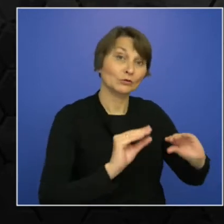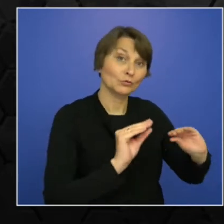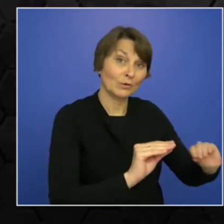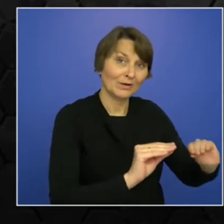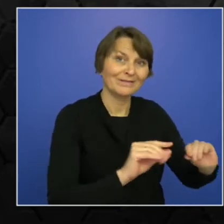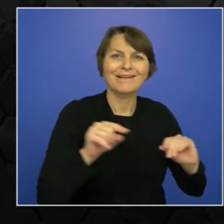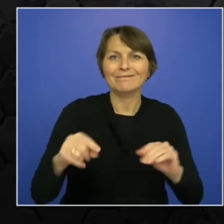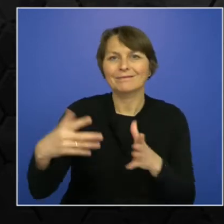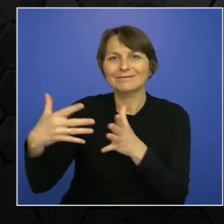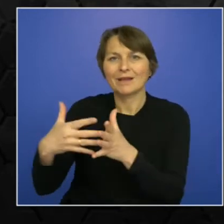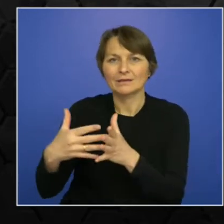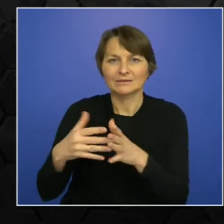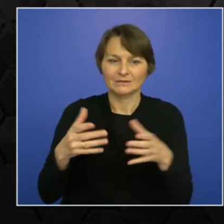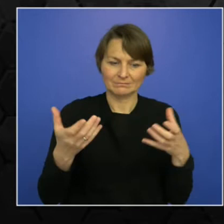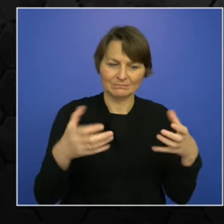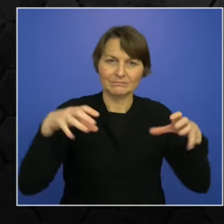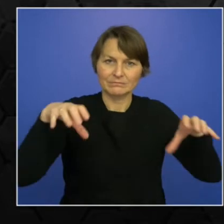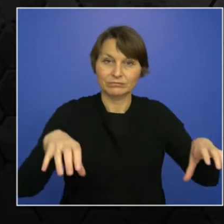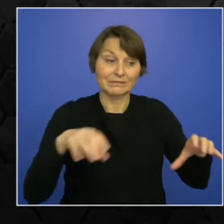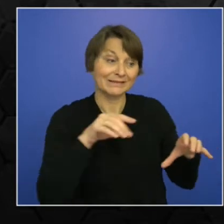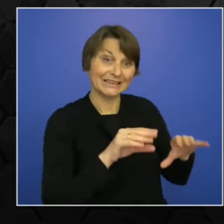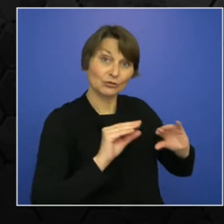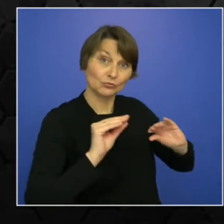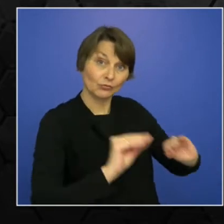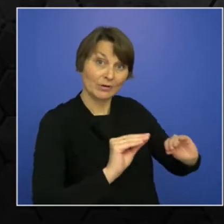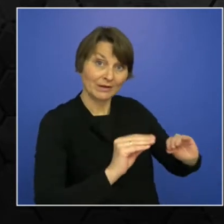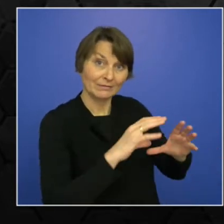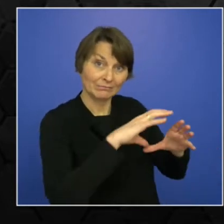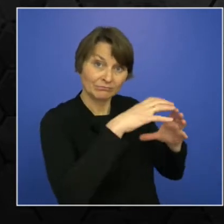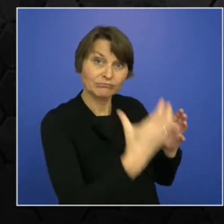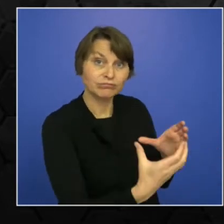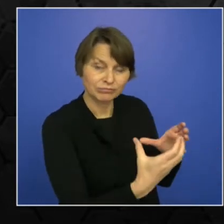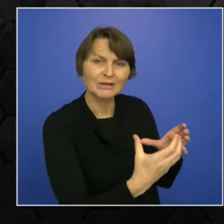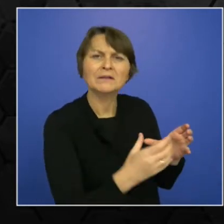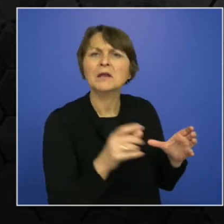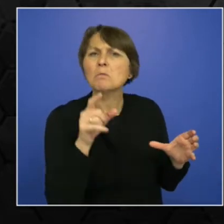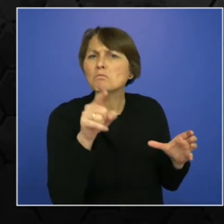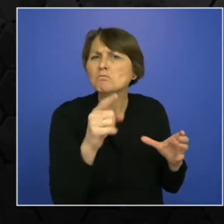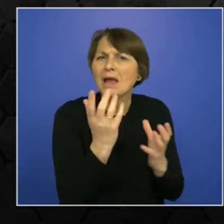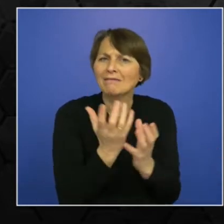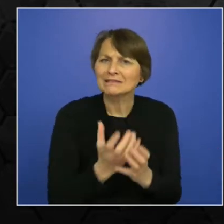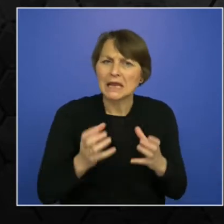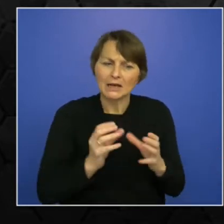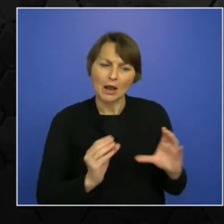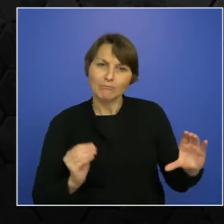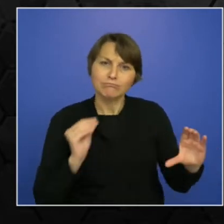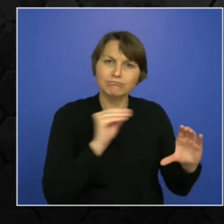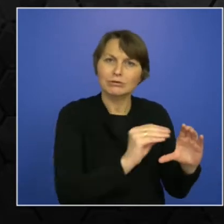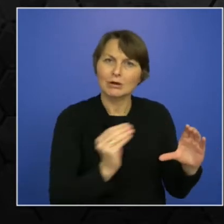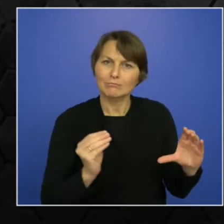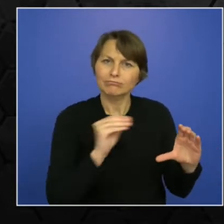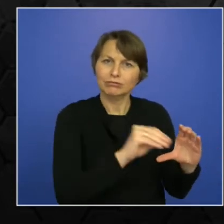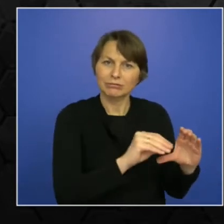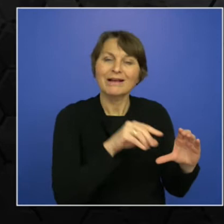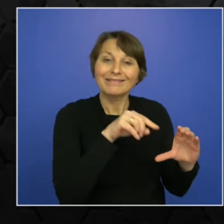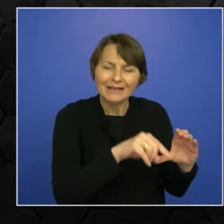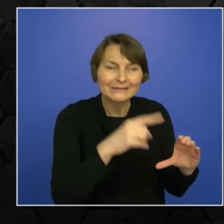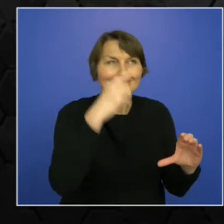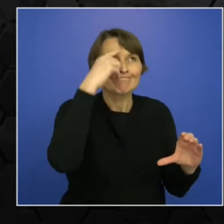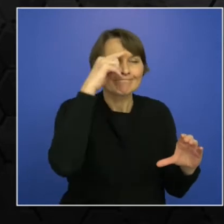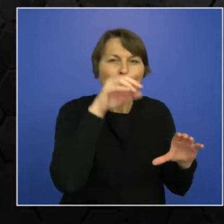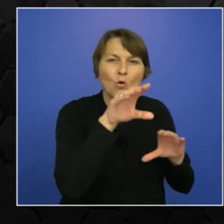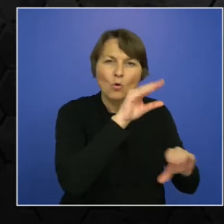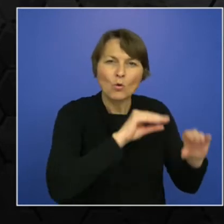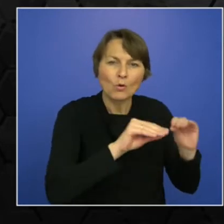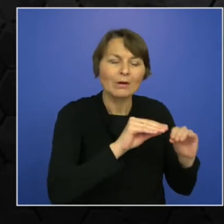set. The training set is a large proportion of your data. That's used to turn your machine learning model to the